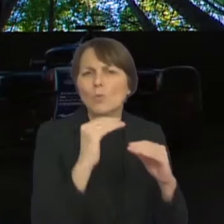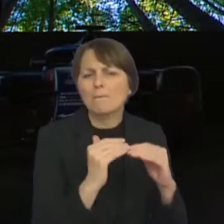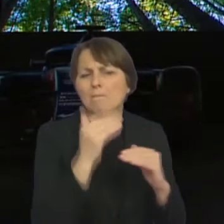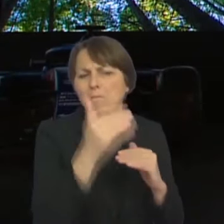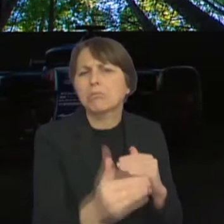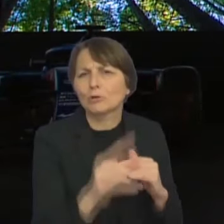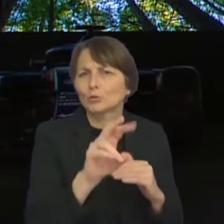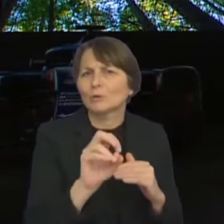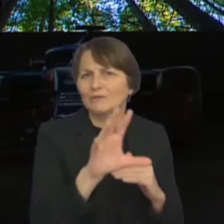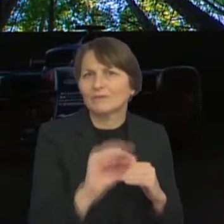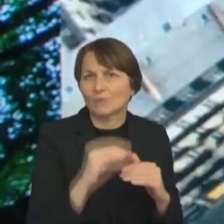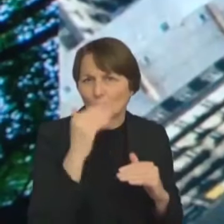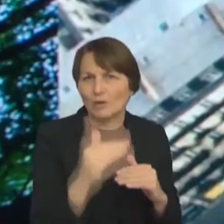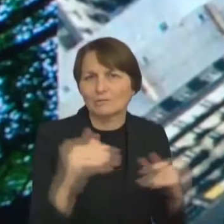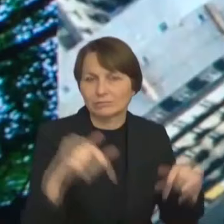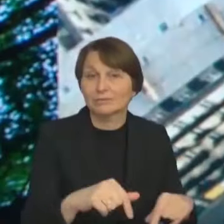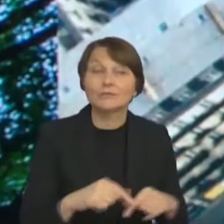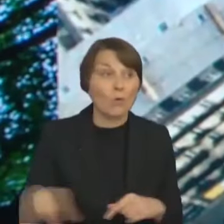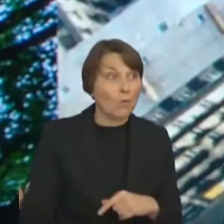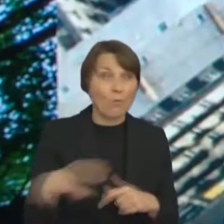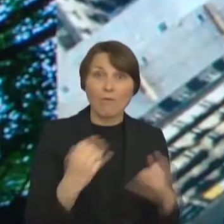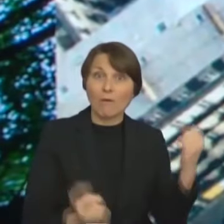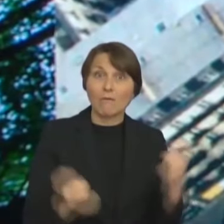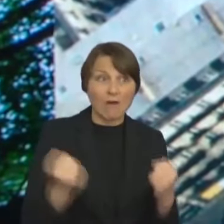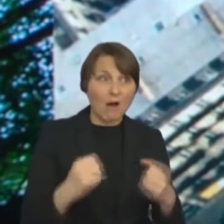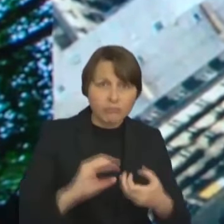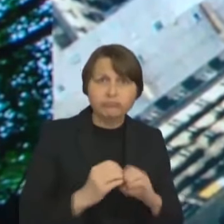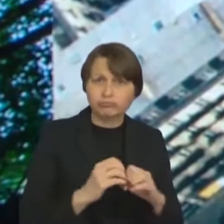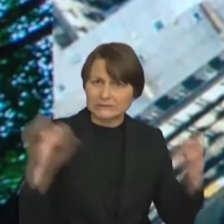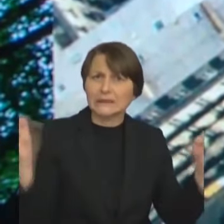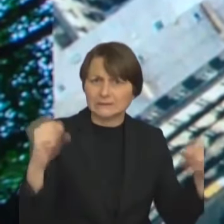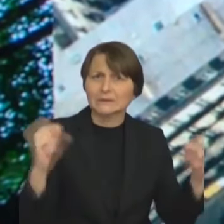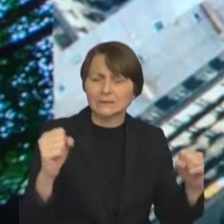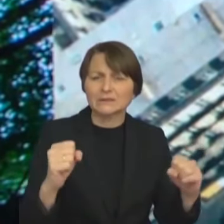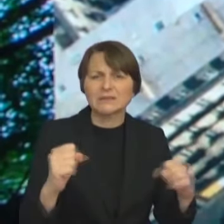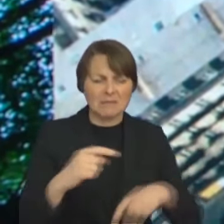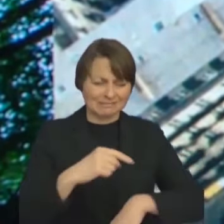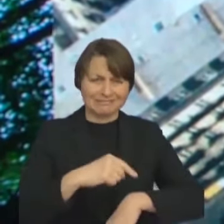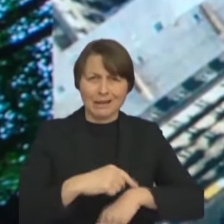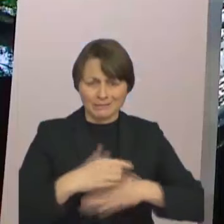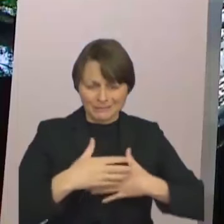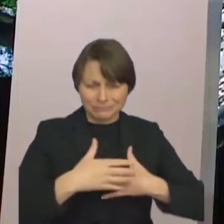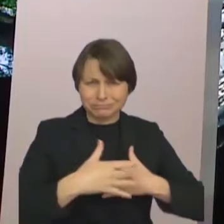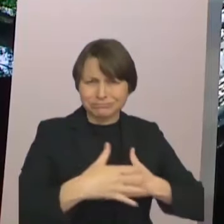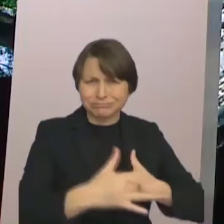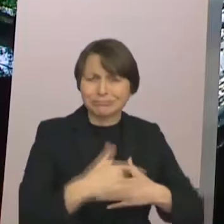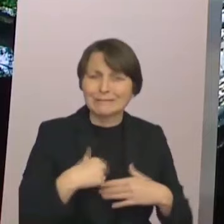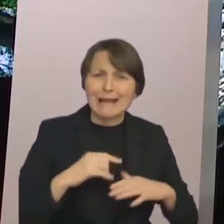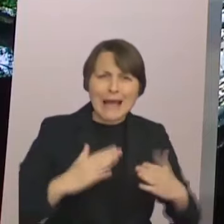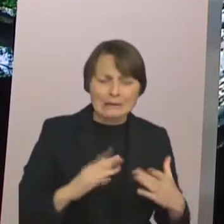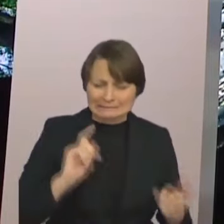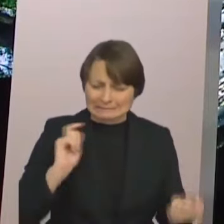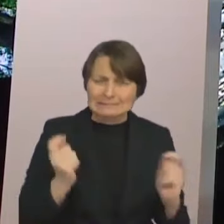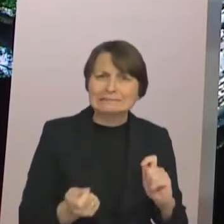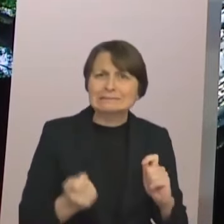exception, because obviously it takes a long time to carry out the energy transition. But